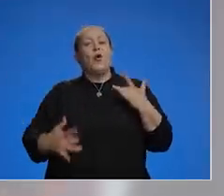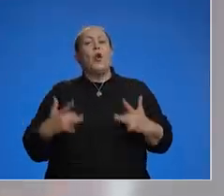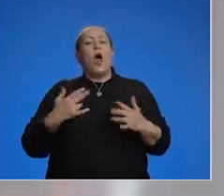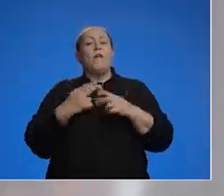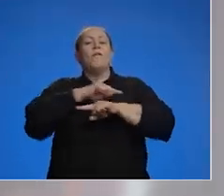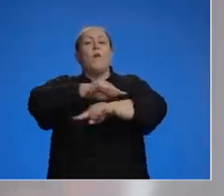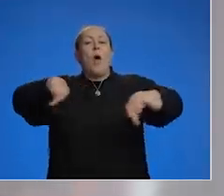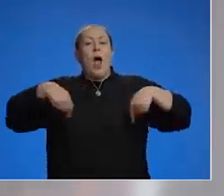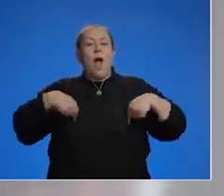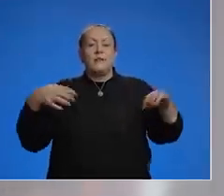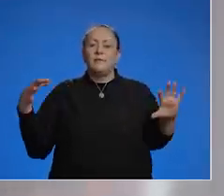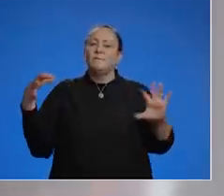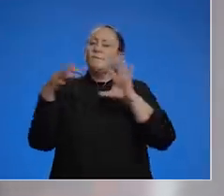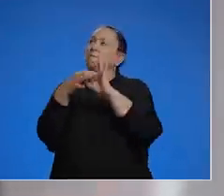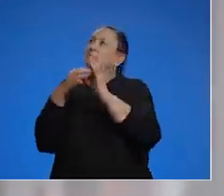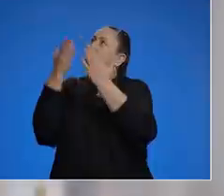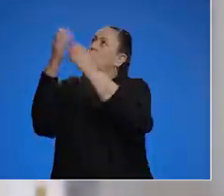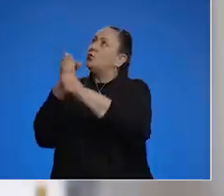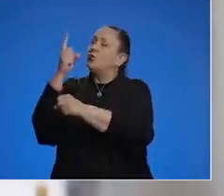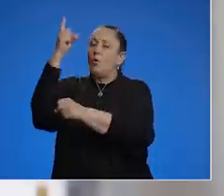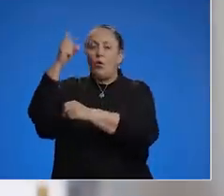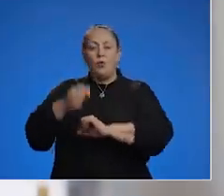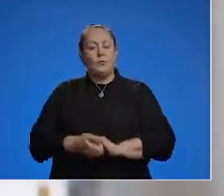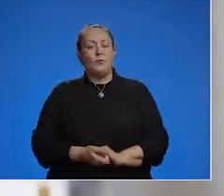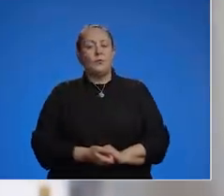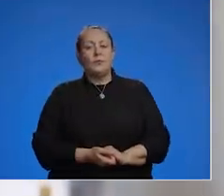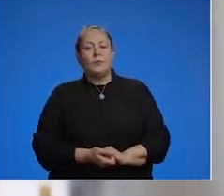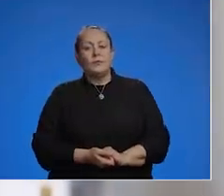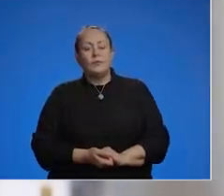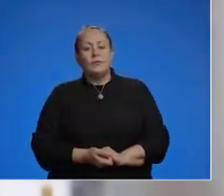perfection of all whom he is sanctifying.